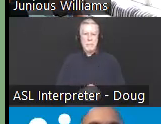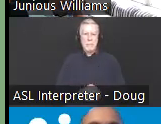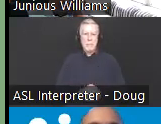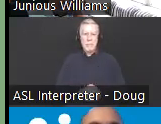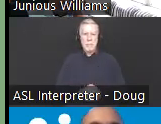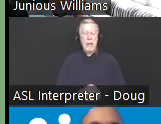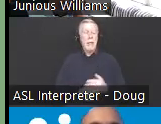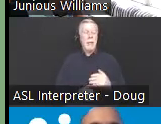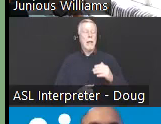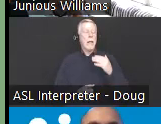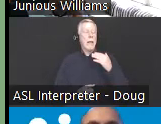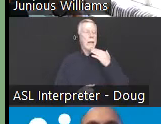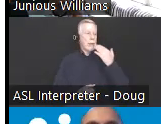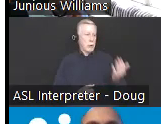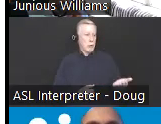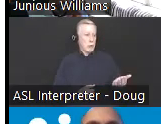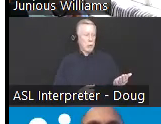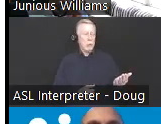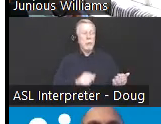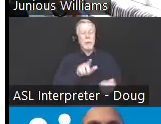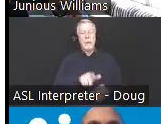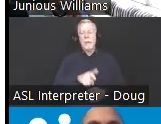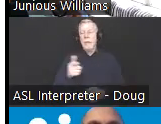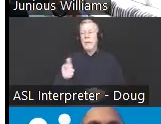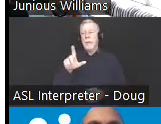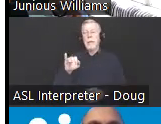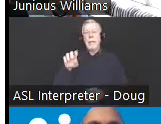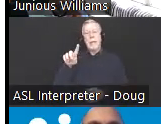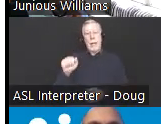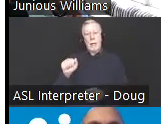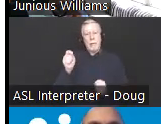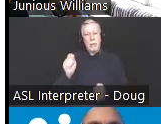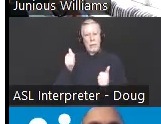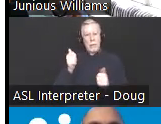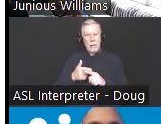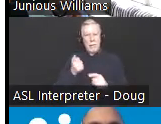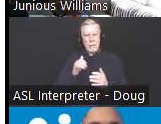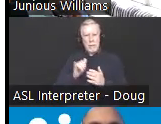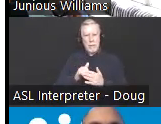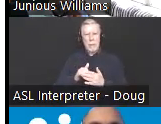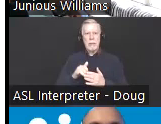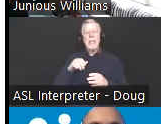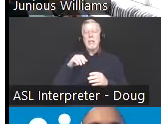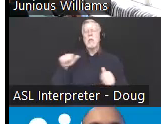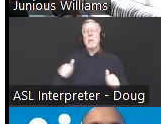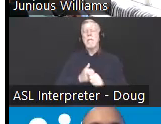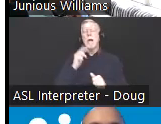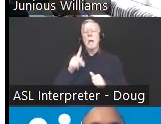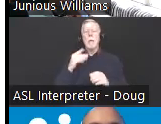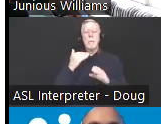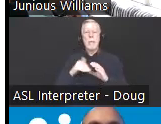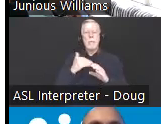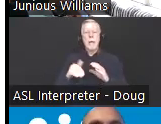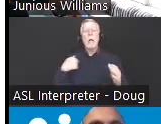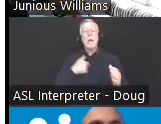Thank you. And then just very quickly, we will send this in the follow-up email, but just wanted to share